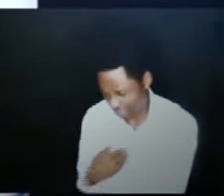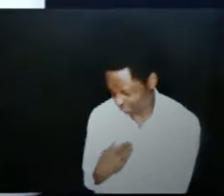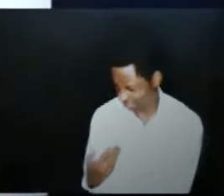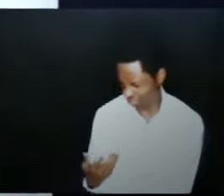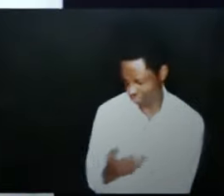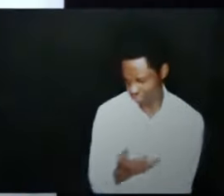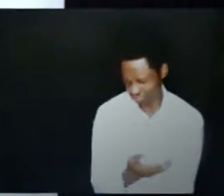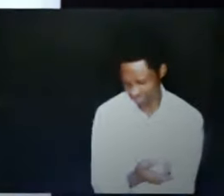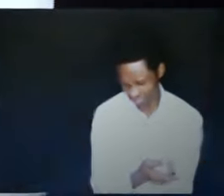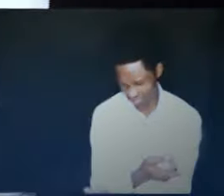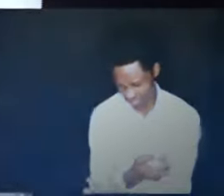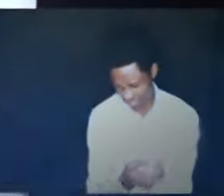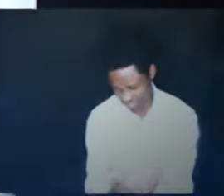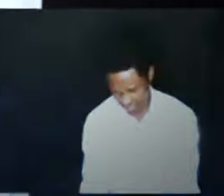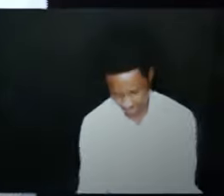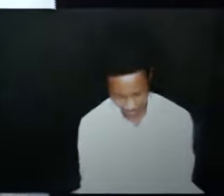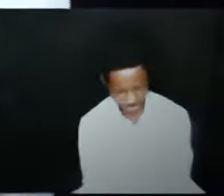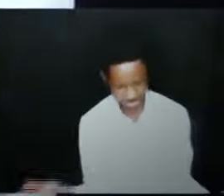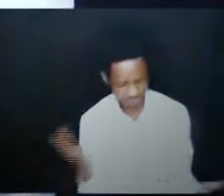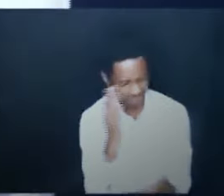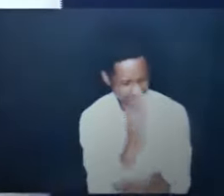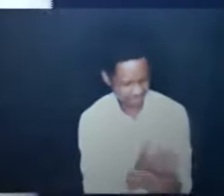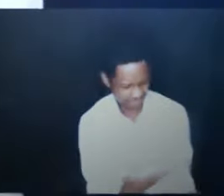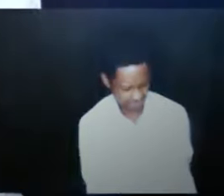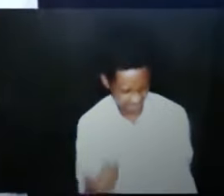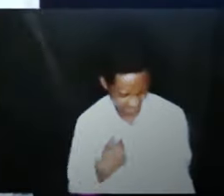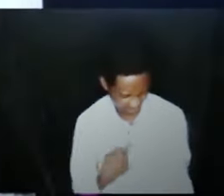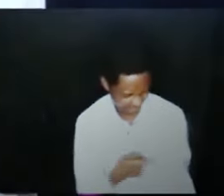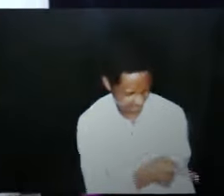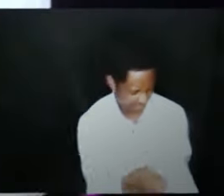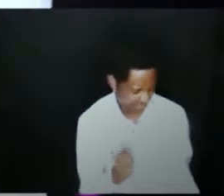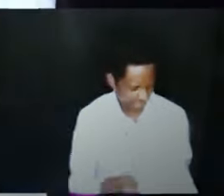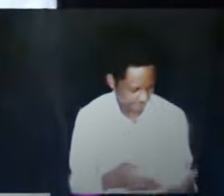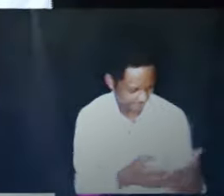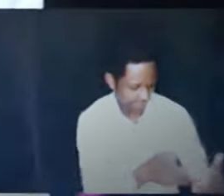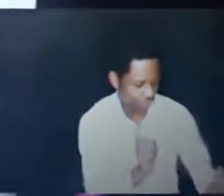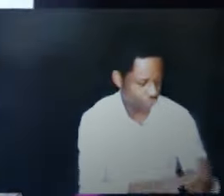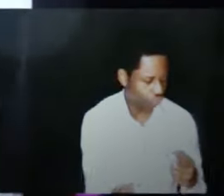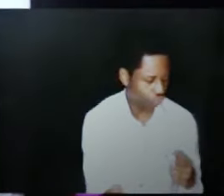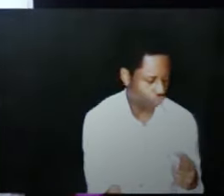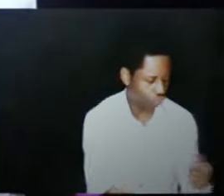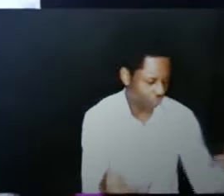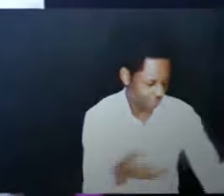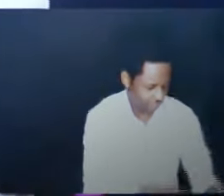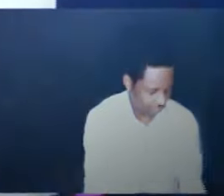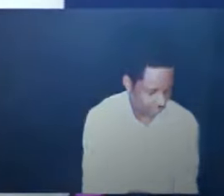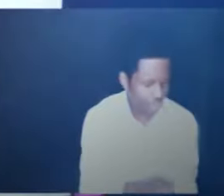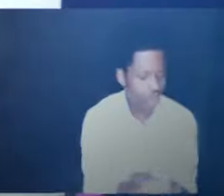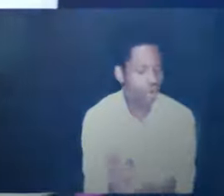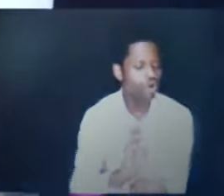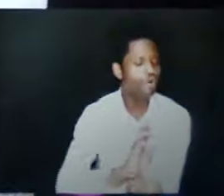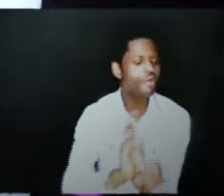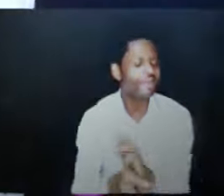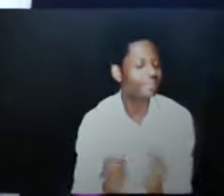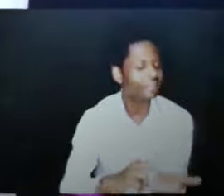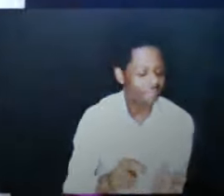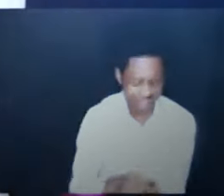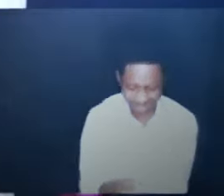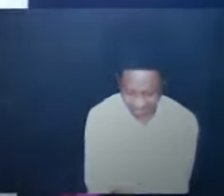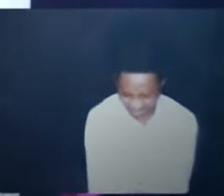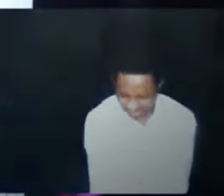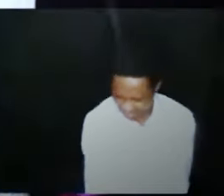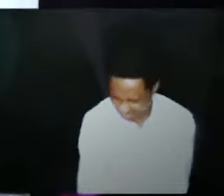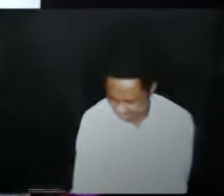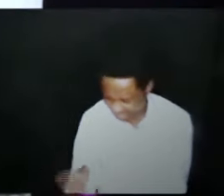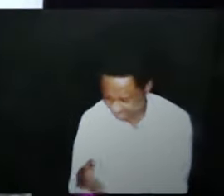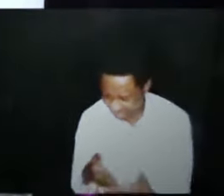The repentance is turning away from these acts. Now, repentance is